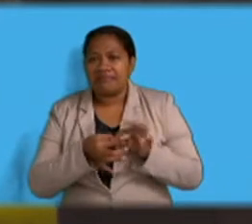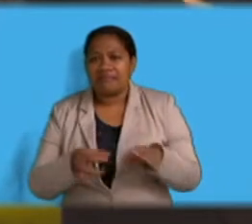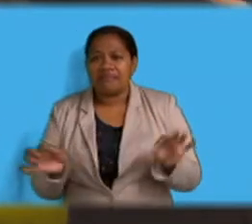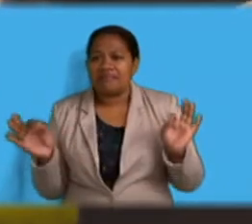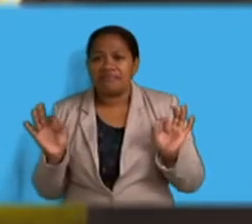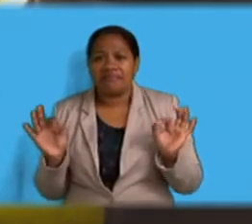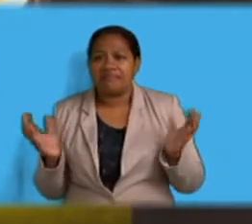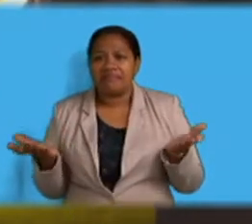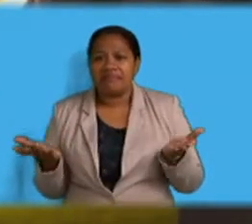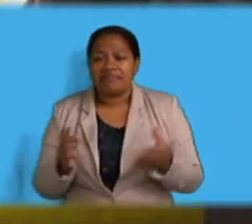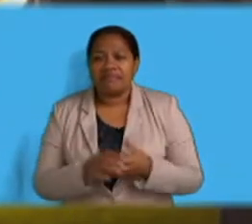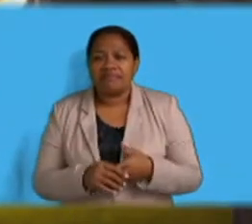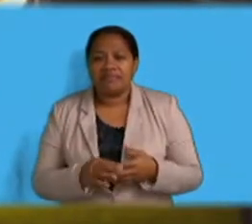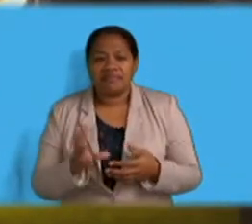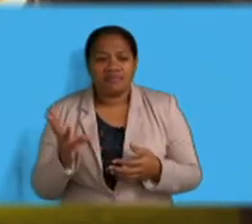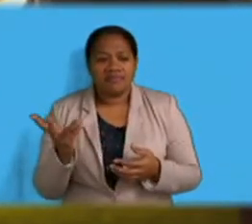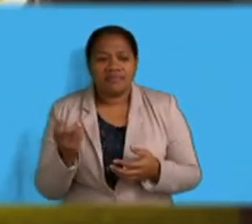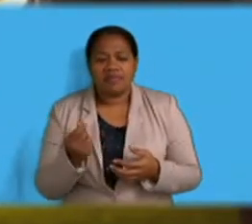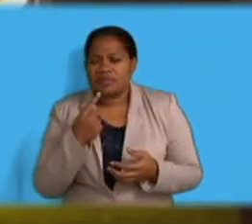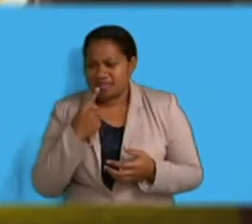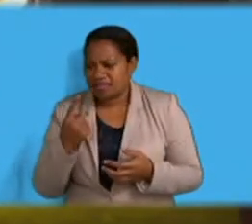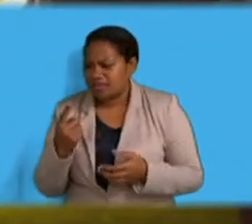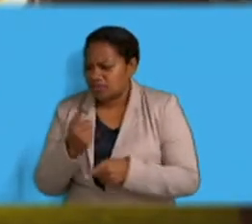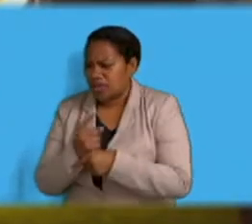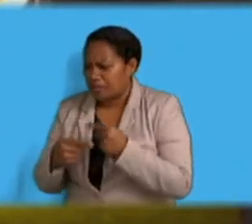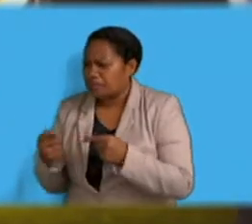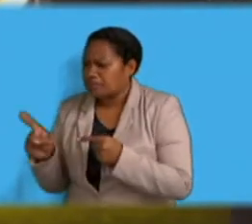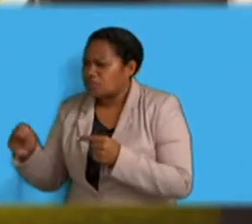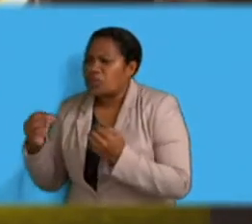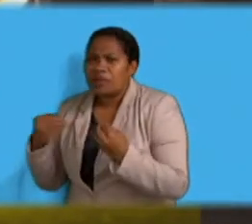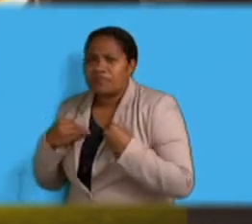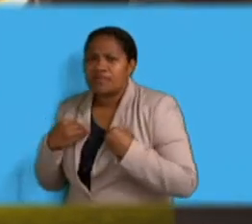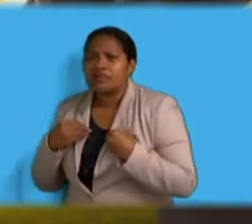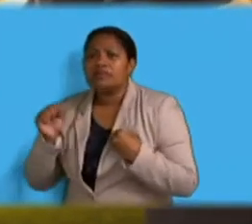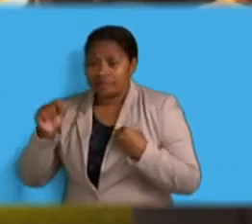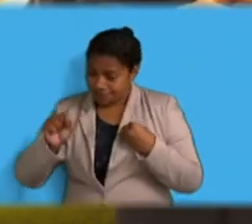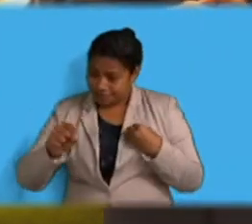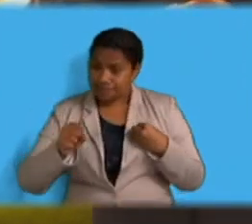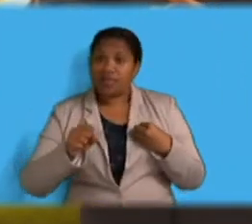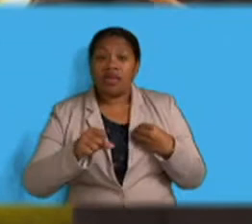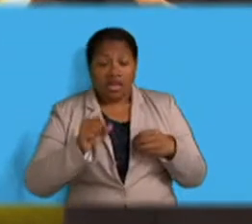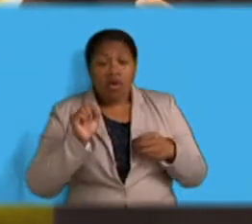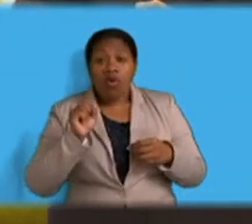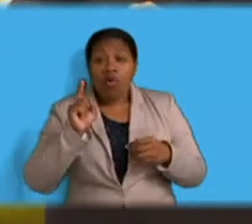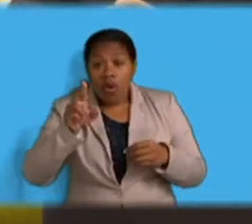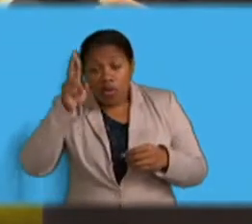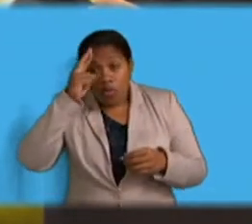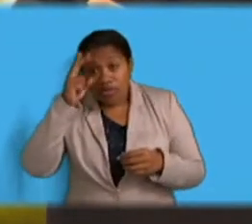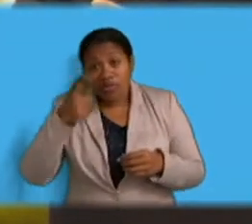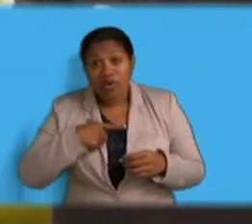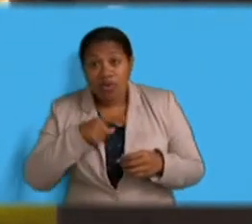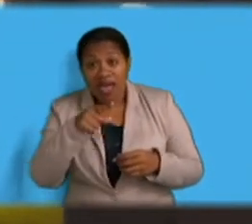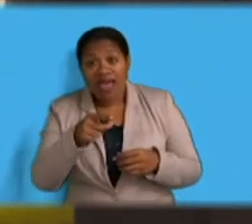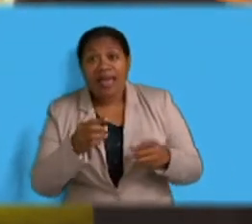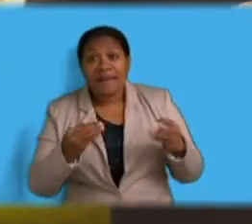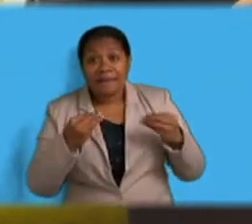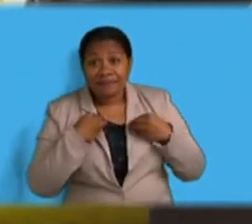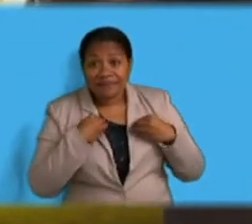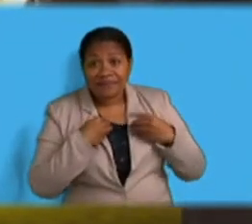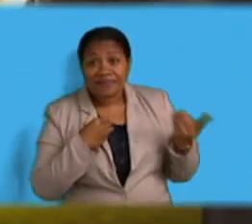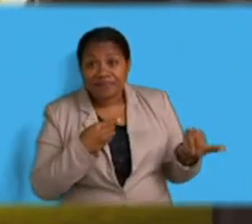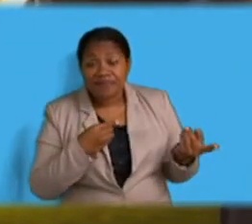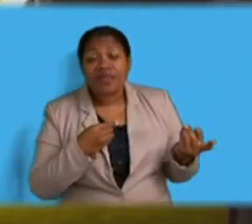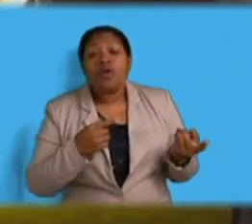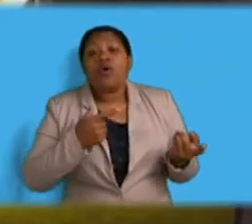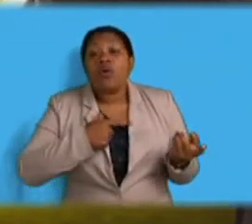the ease of doing business. Yes, we admit, one of the reasons why the ease of doing business at instances have been delayed has because